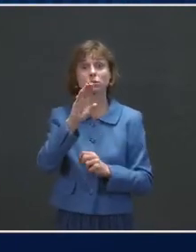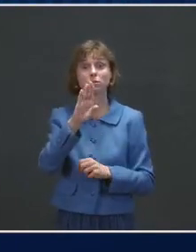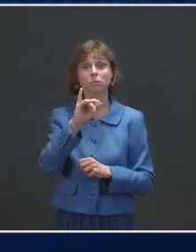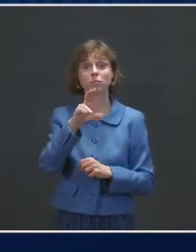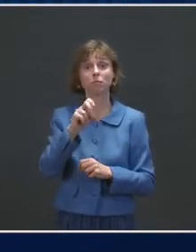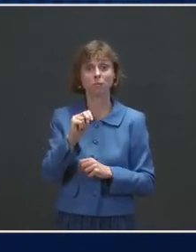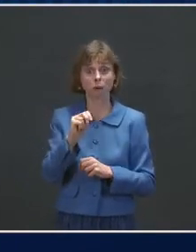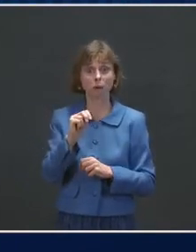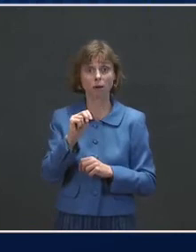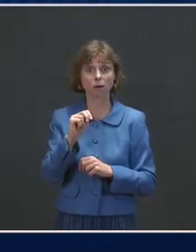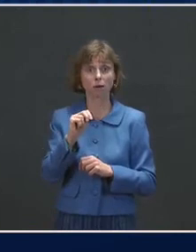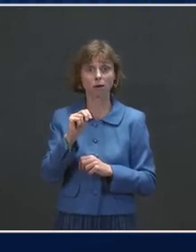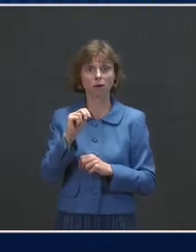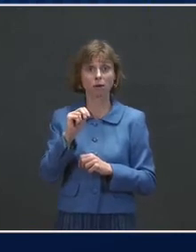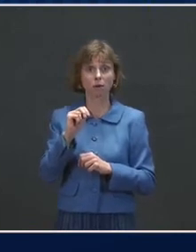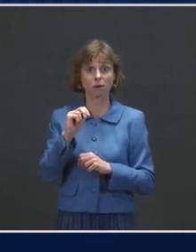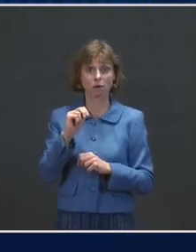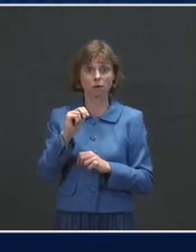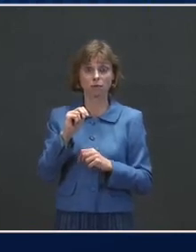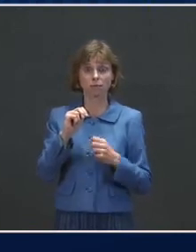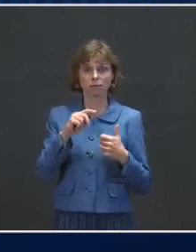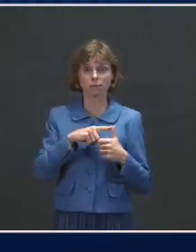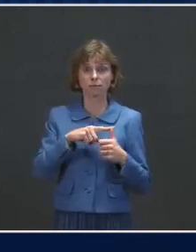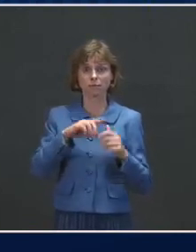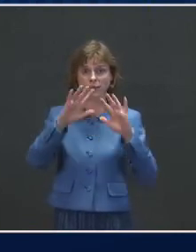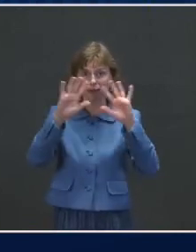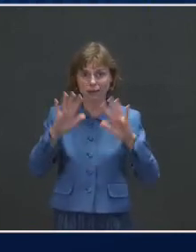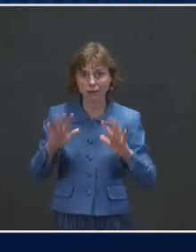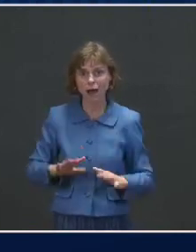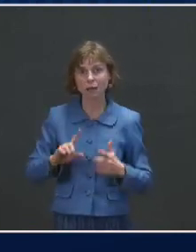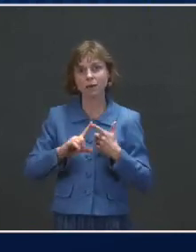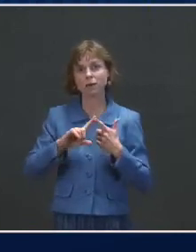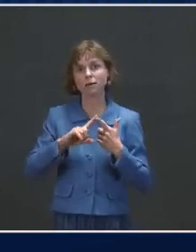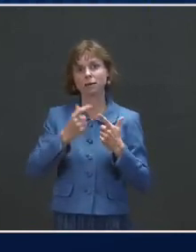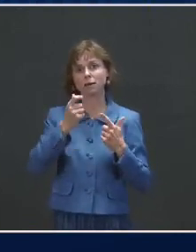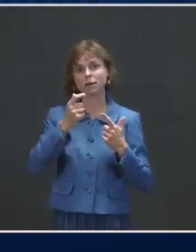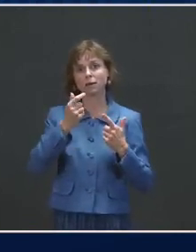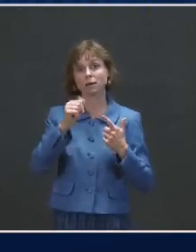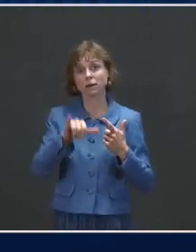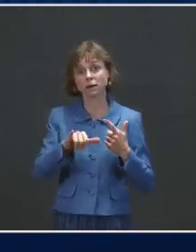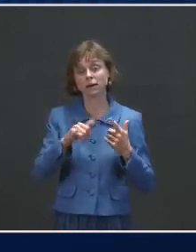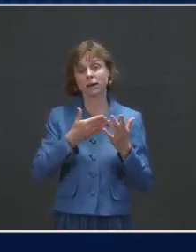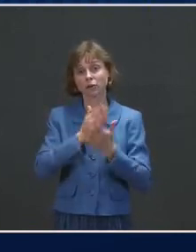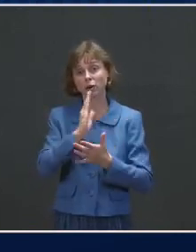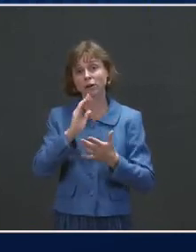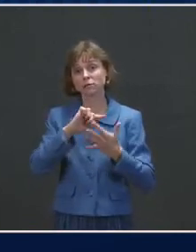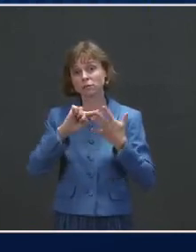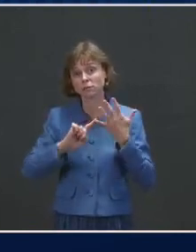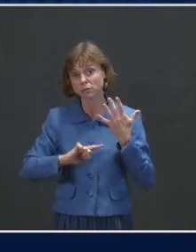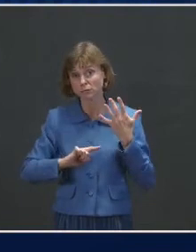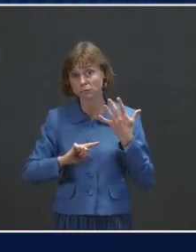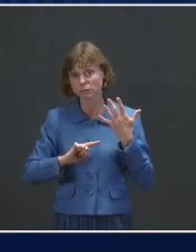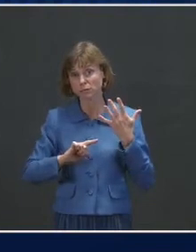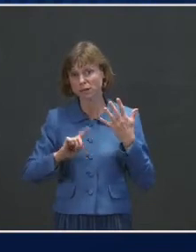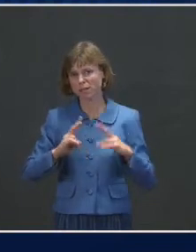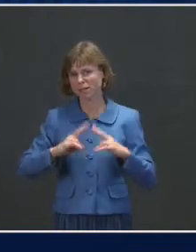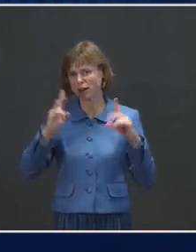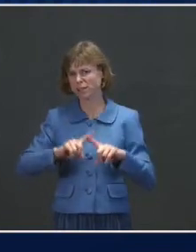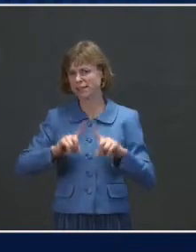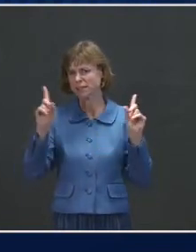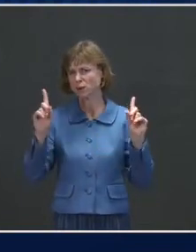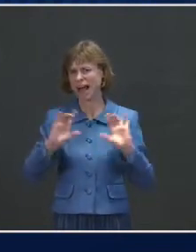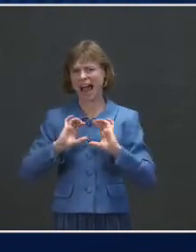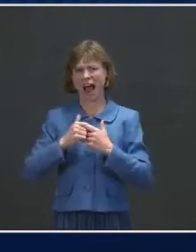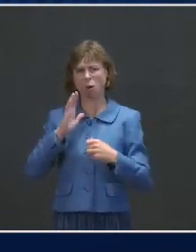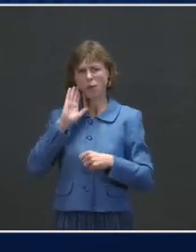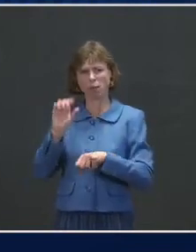the many issues, climate, gay rights, other ones, are very different. Mm-hmm. How can they work